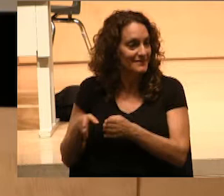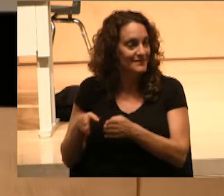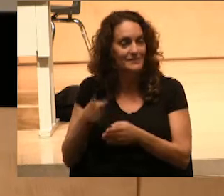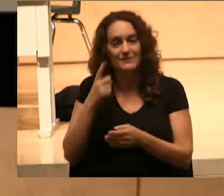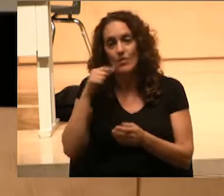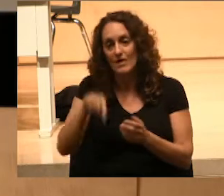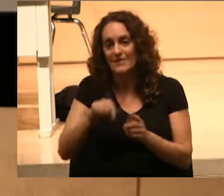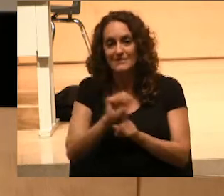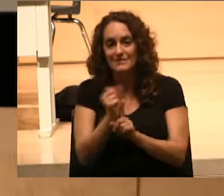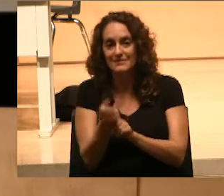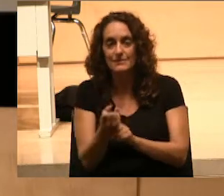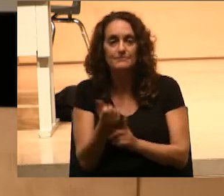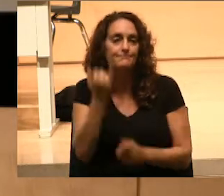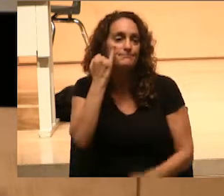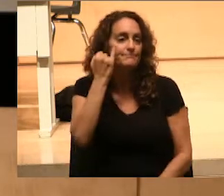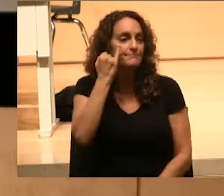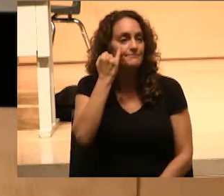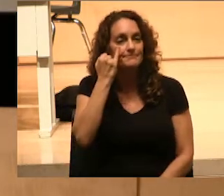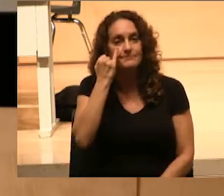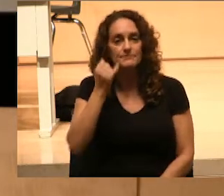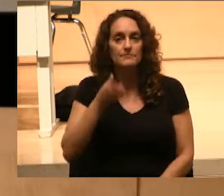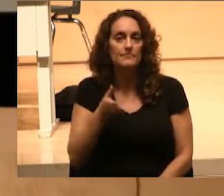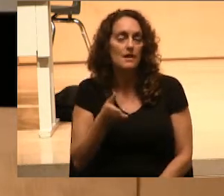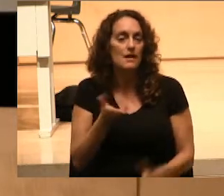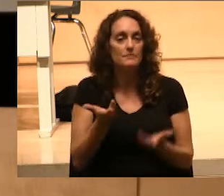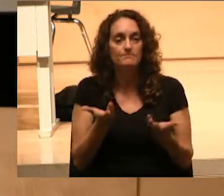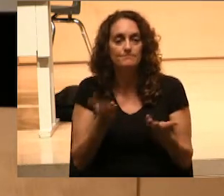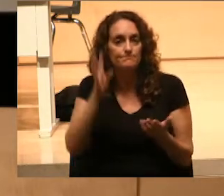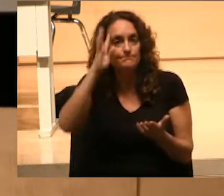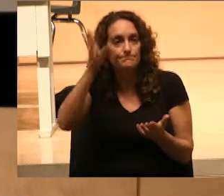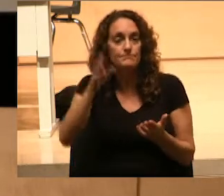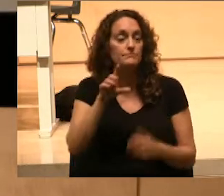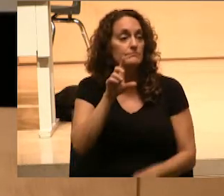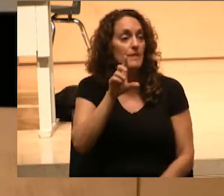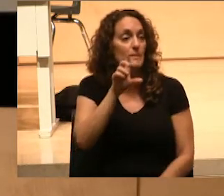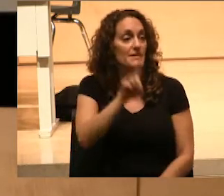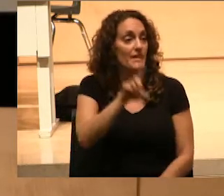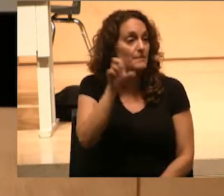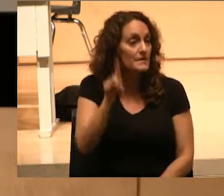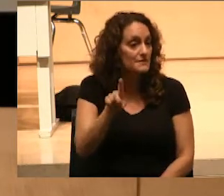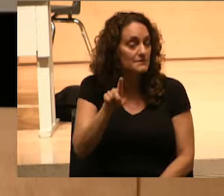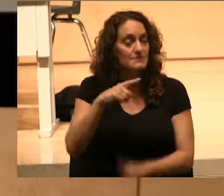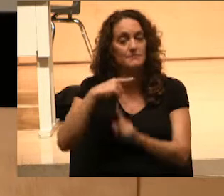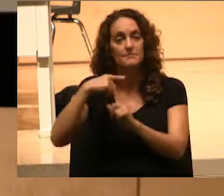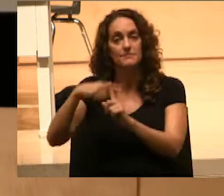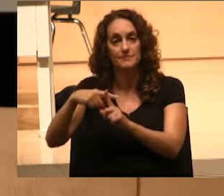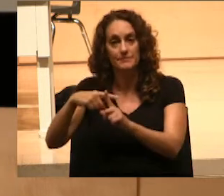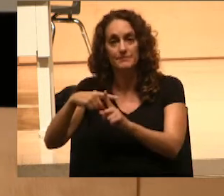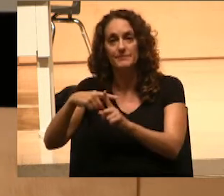instance, with, let's say, a combination of developmental disability and